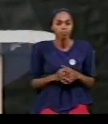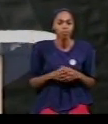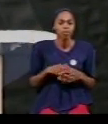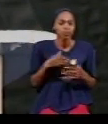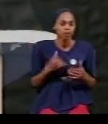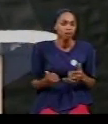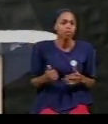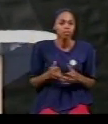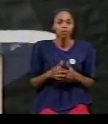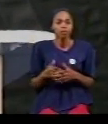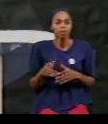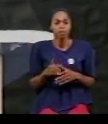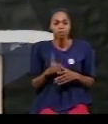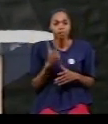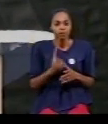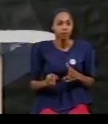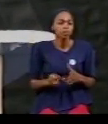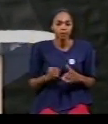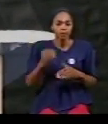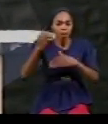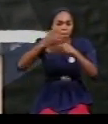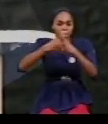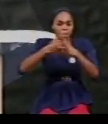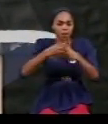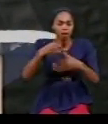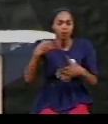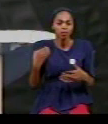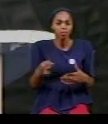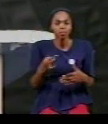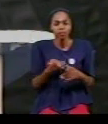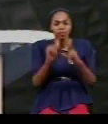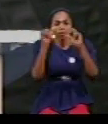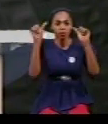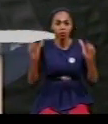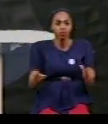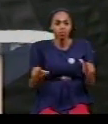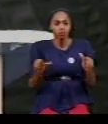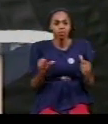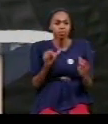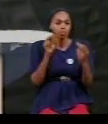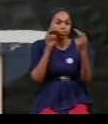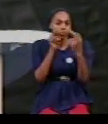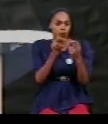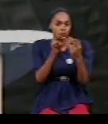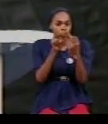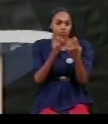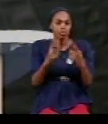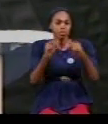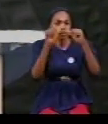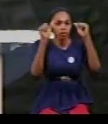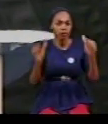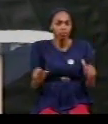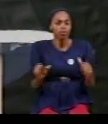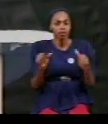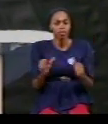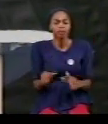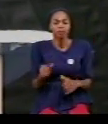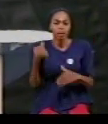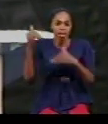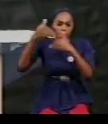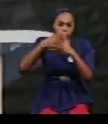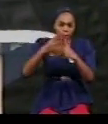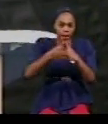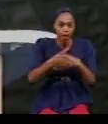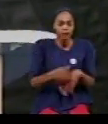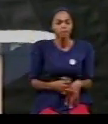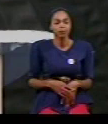over there. Please, the Igbo audience should please move to that place. Likewise, Igede language, those who want to hear